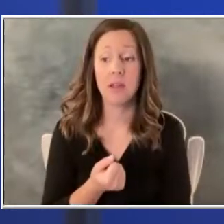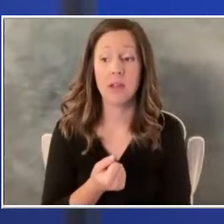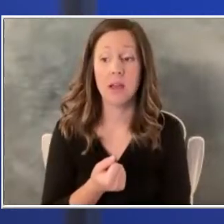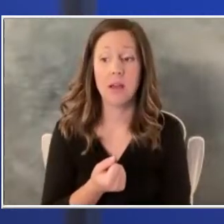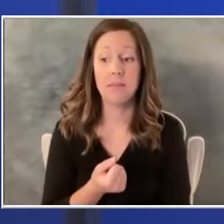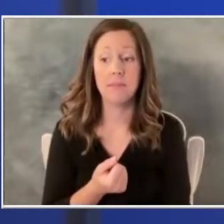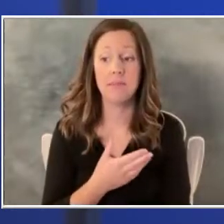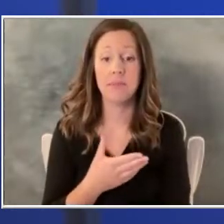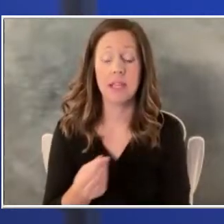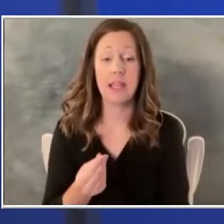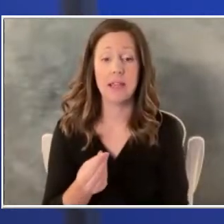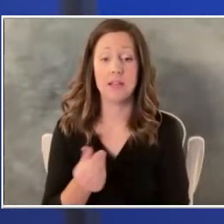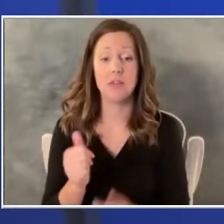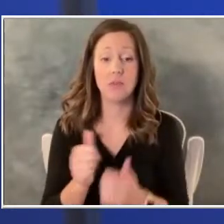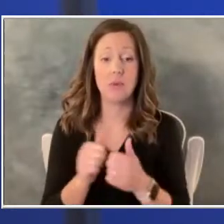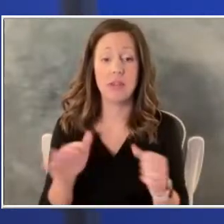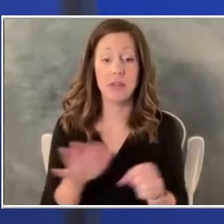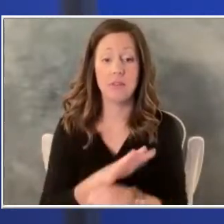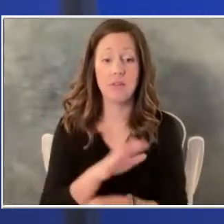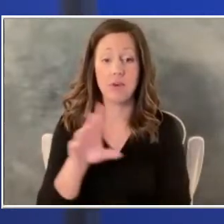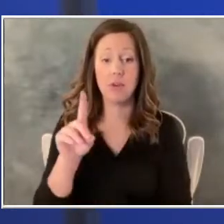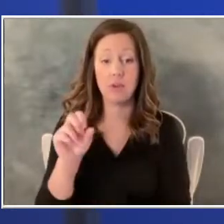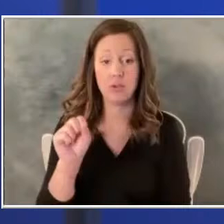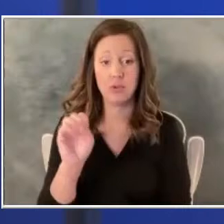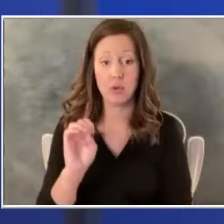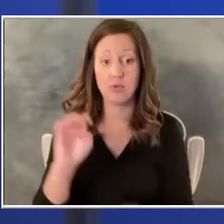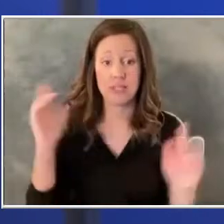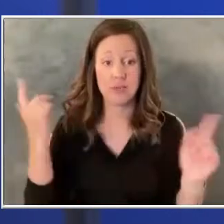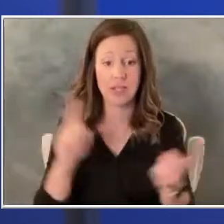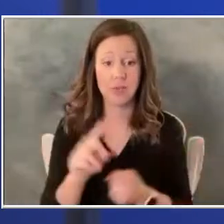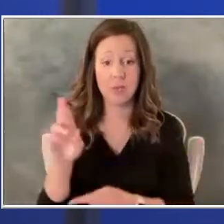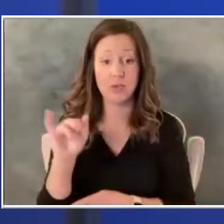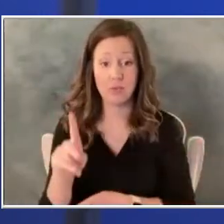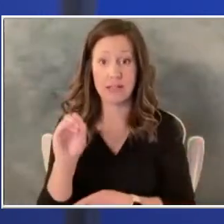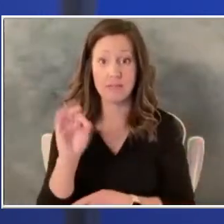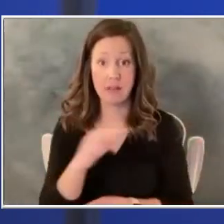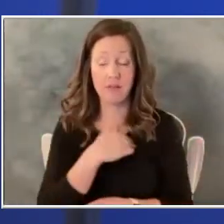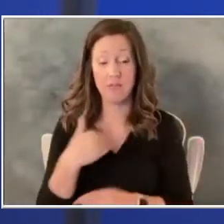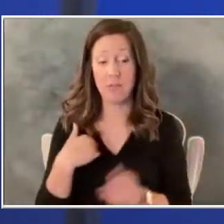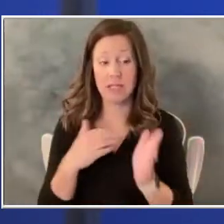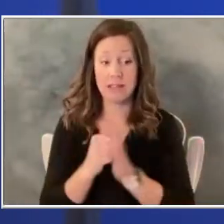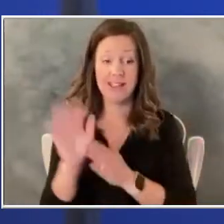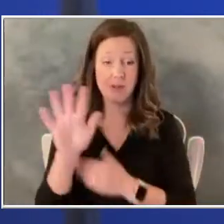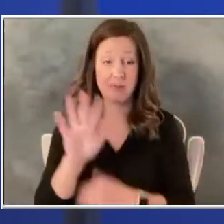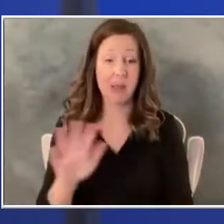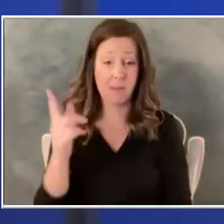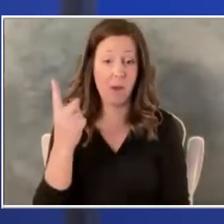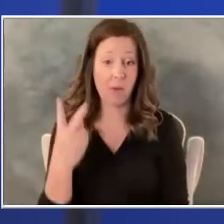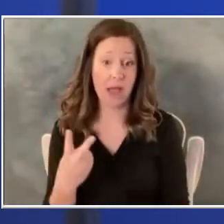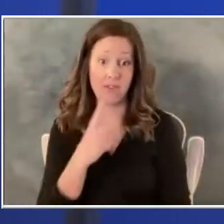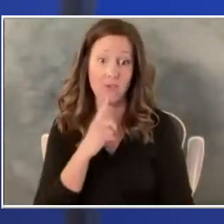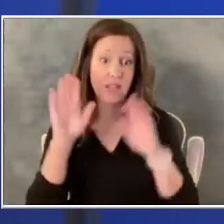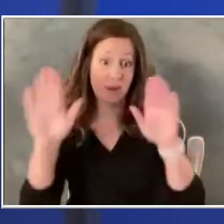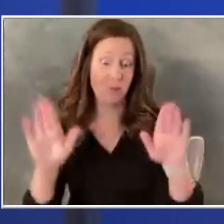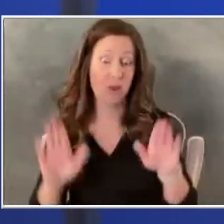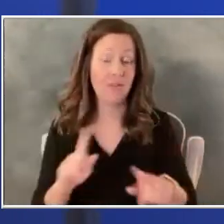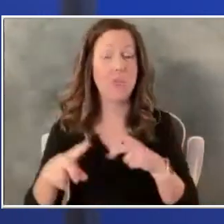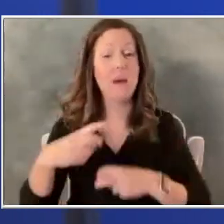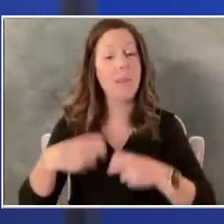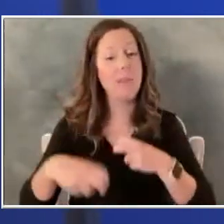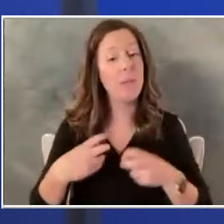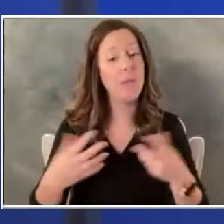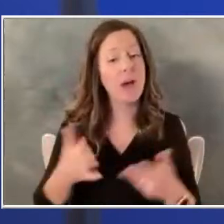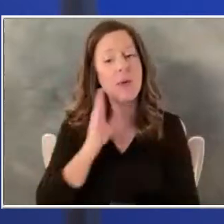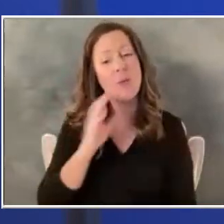reduces the risk of breast cancer by about half. So that's wonderful. The problem with it is it causes hot